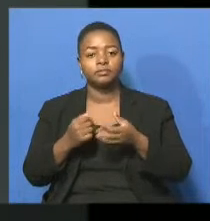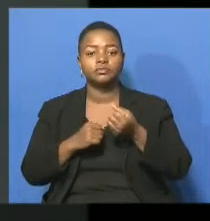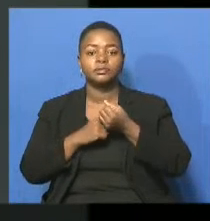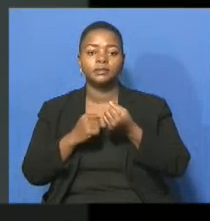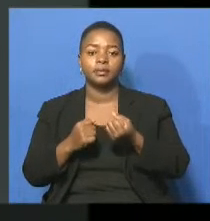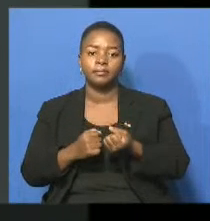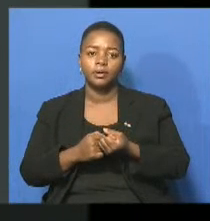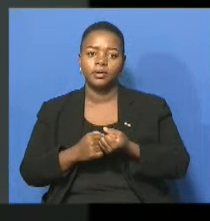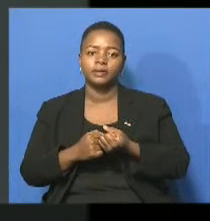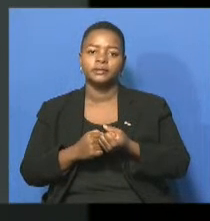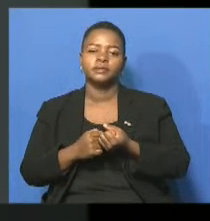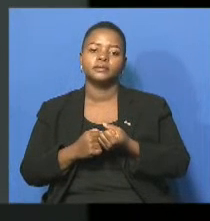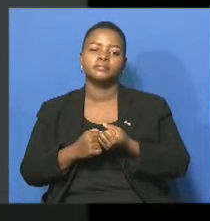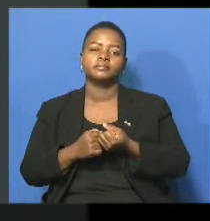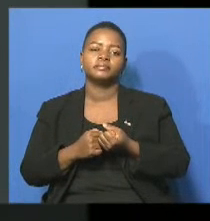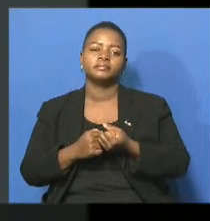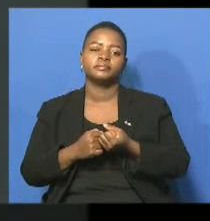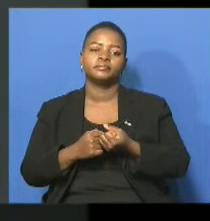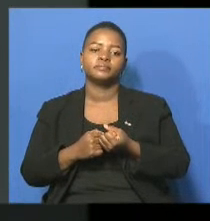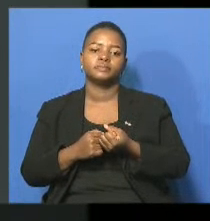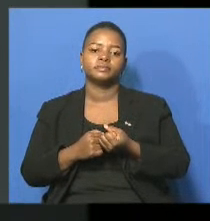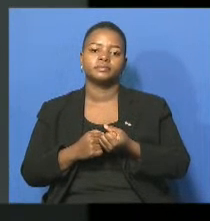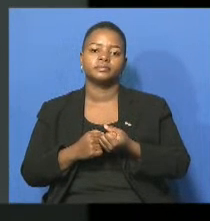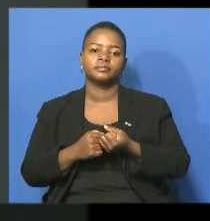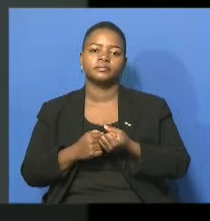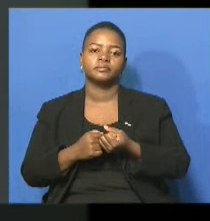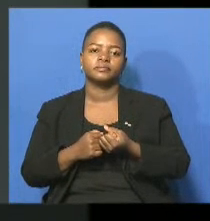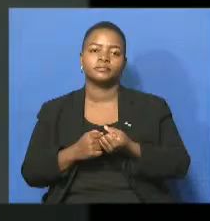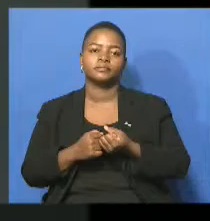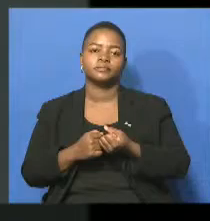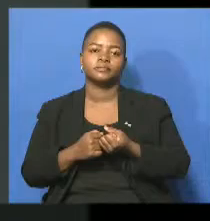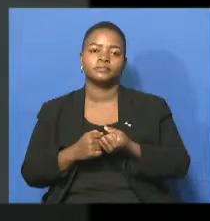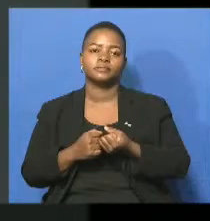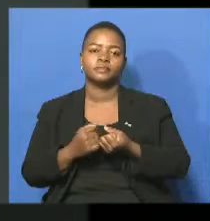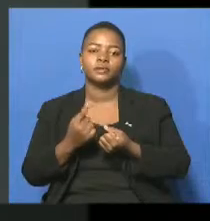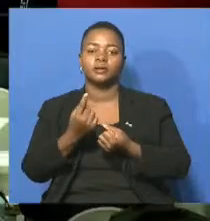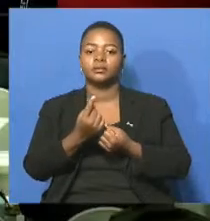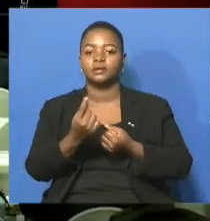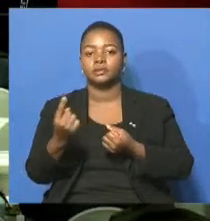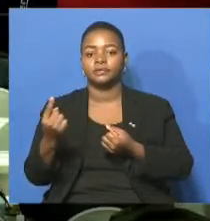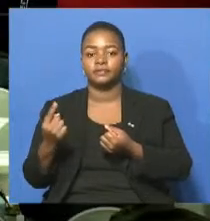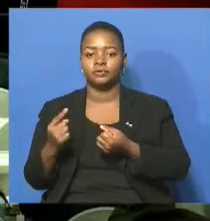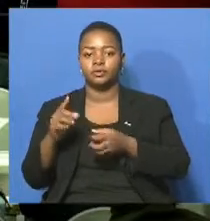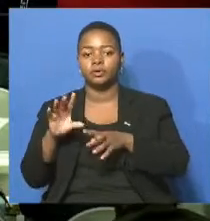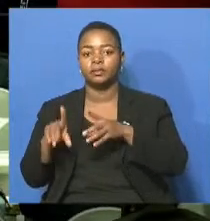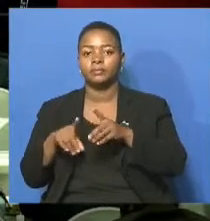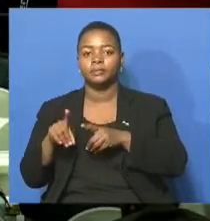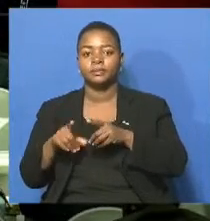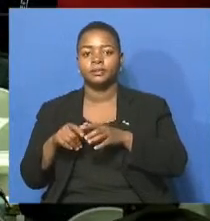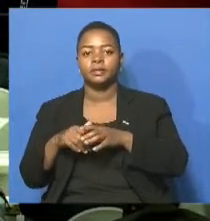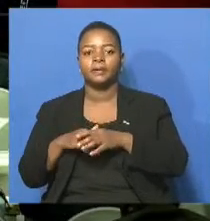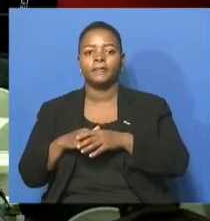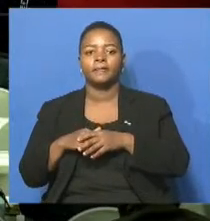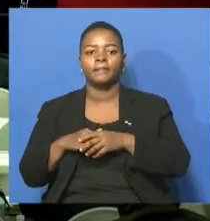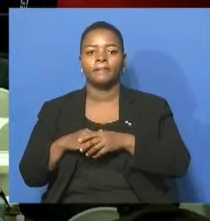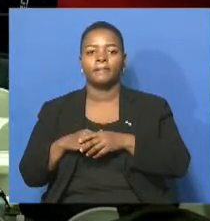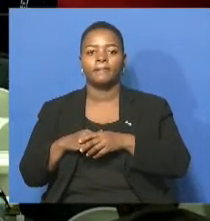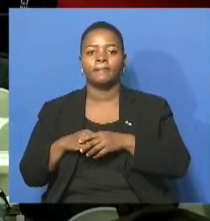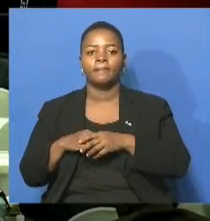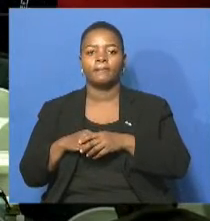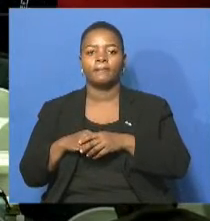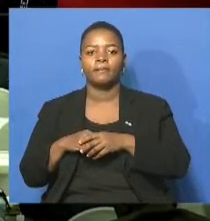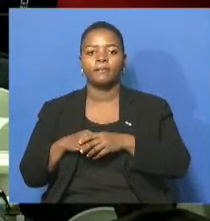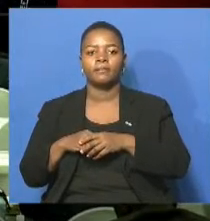support, to accommodate those individuals. We also need to involve the media